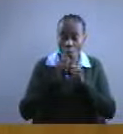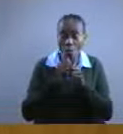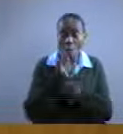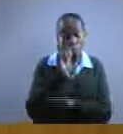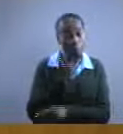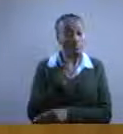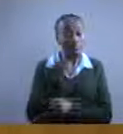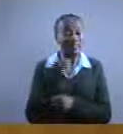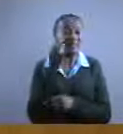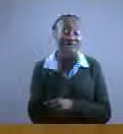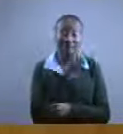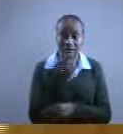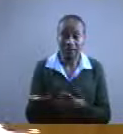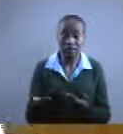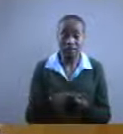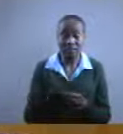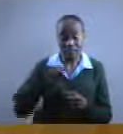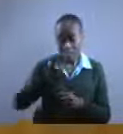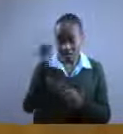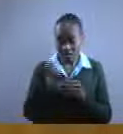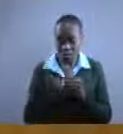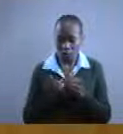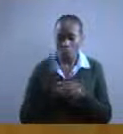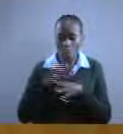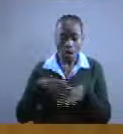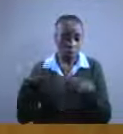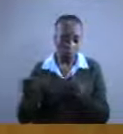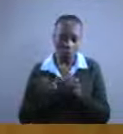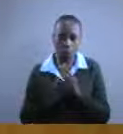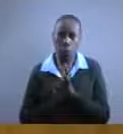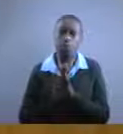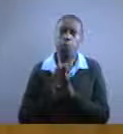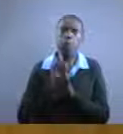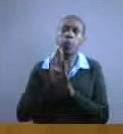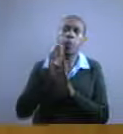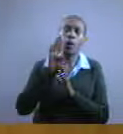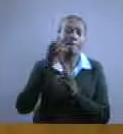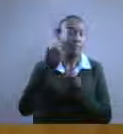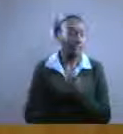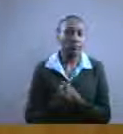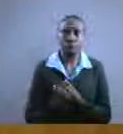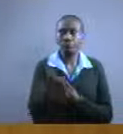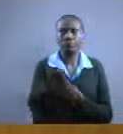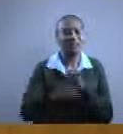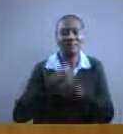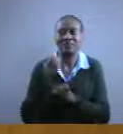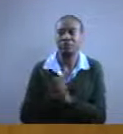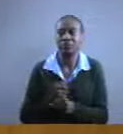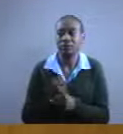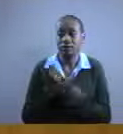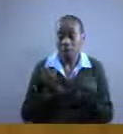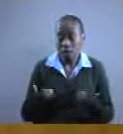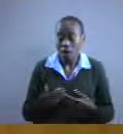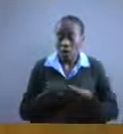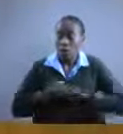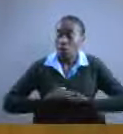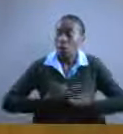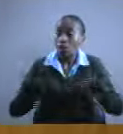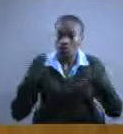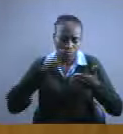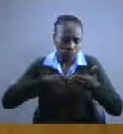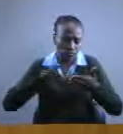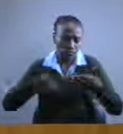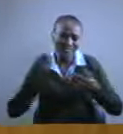high unemployment will be felt for decades. The Youth Unemployment Index, a recently launched study, has warned